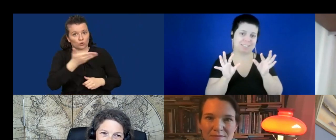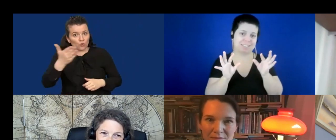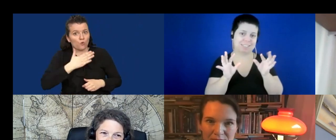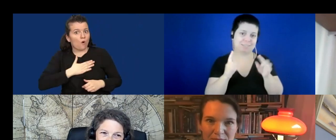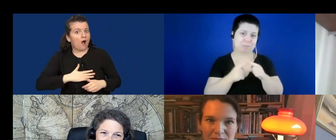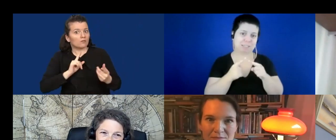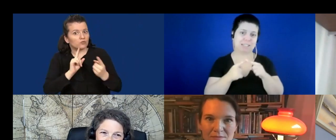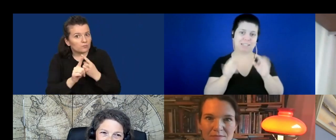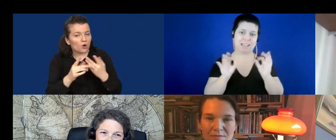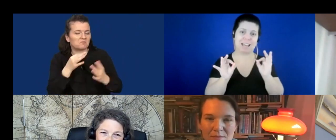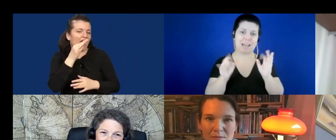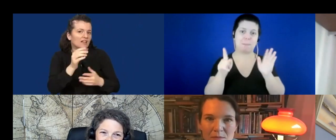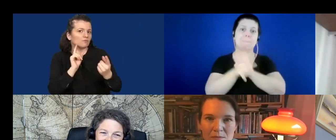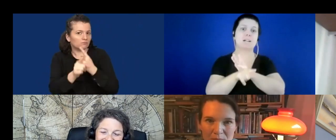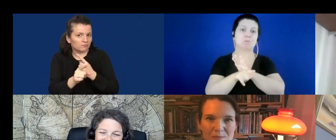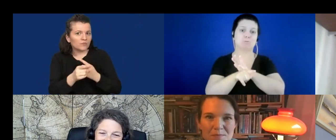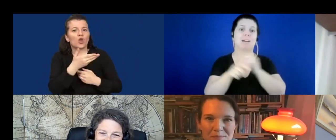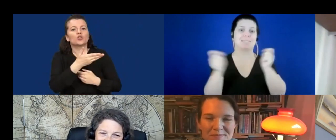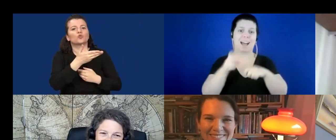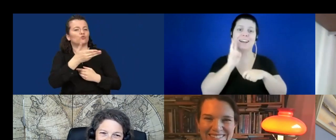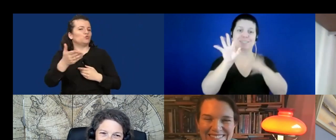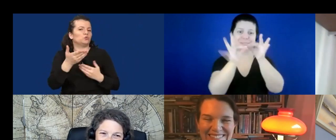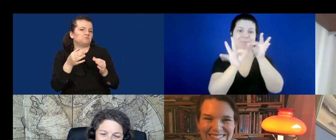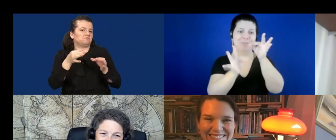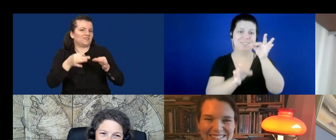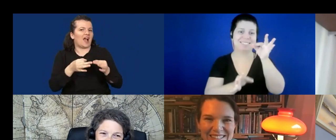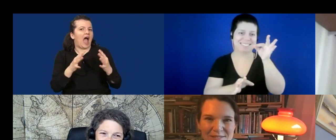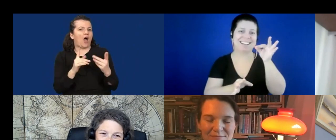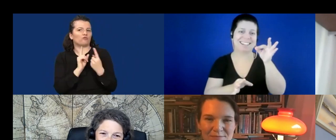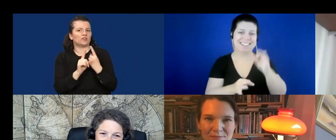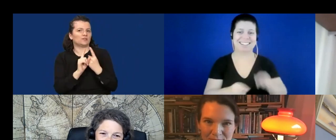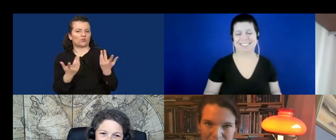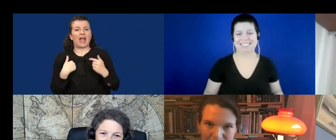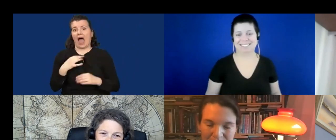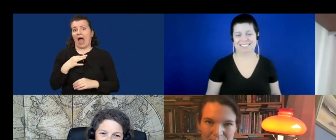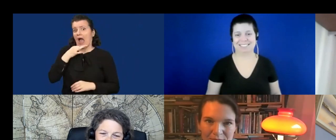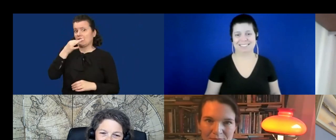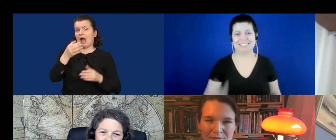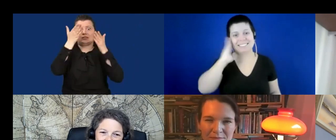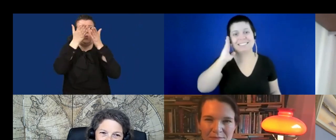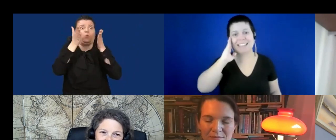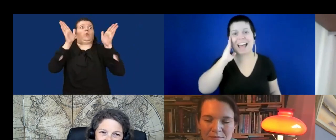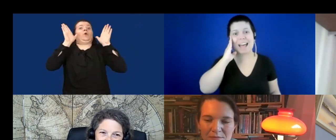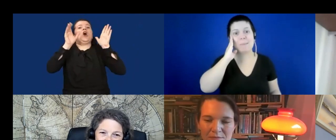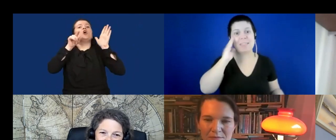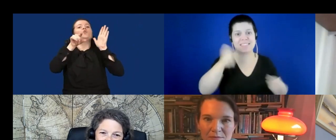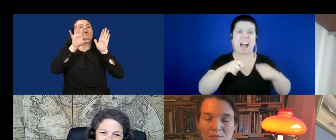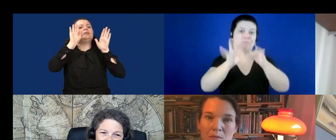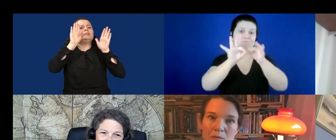if they are enormous. So it's fine, just we know that there is much more that could be said. Yeah, thank